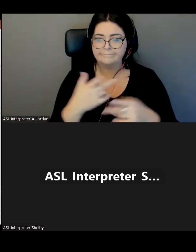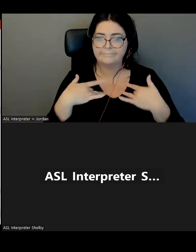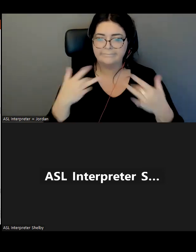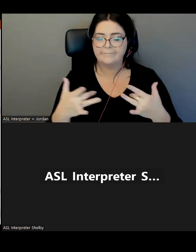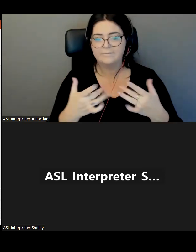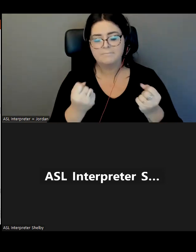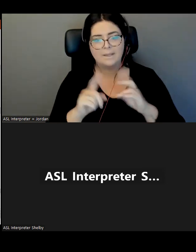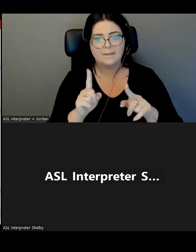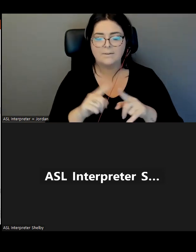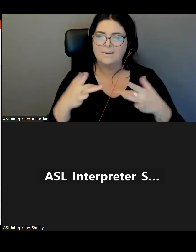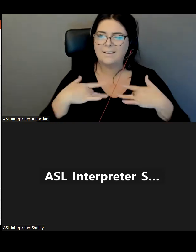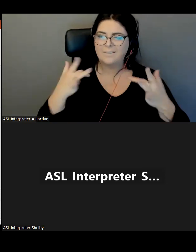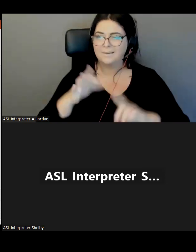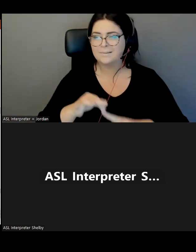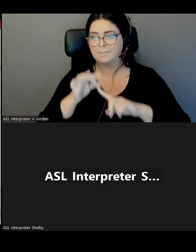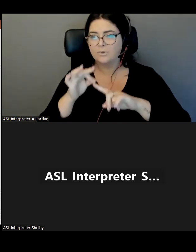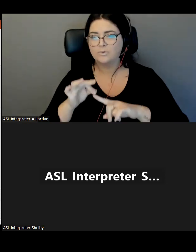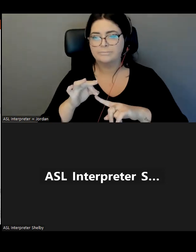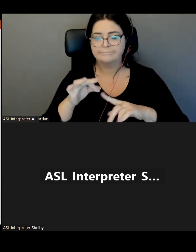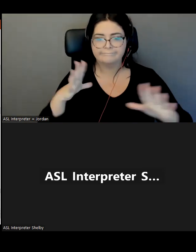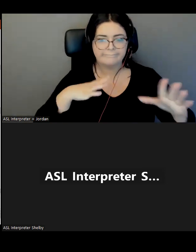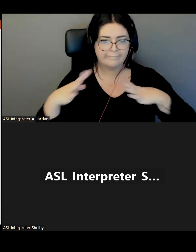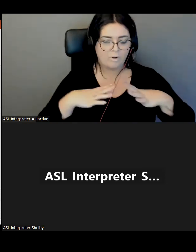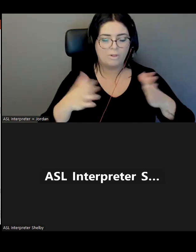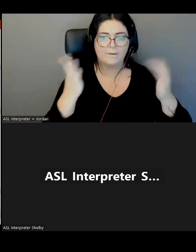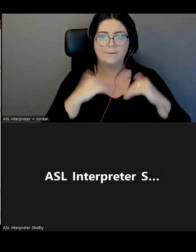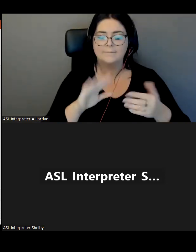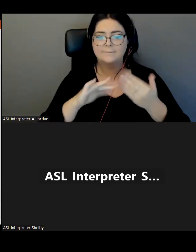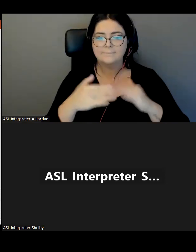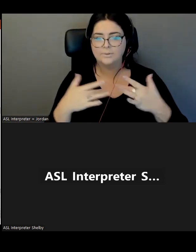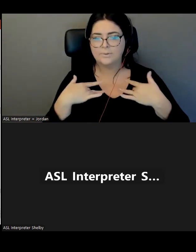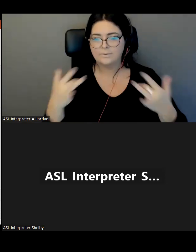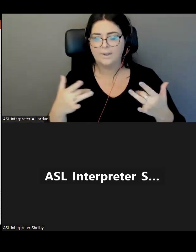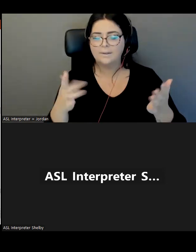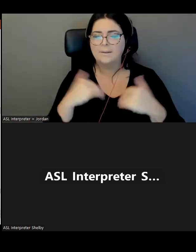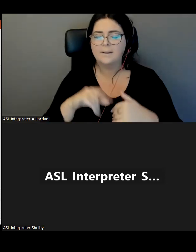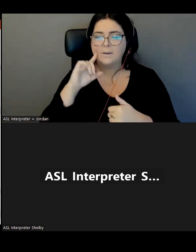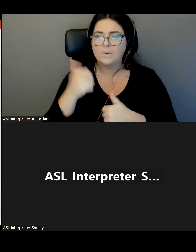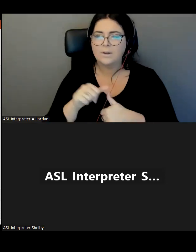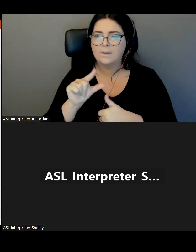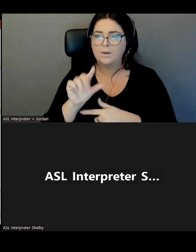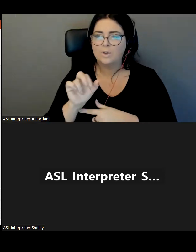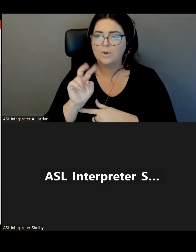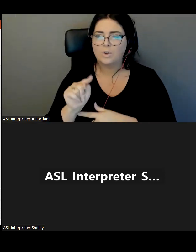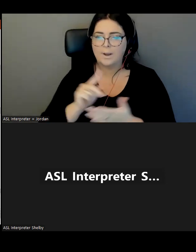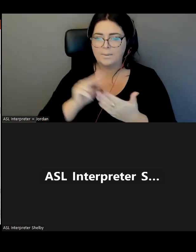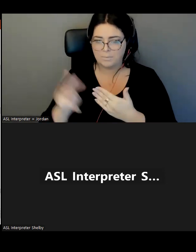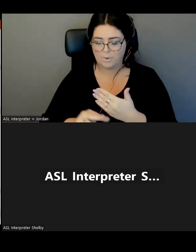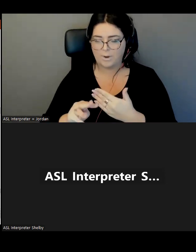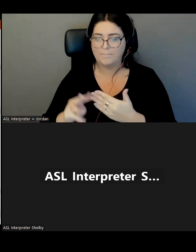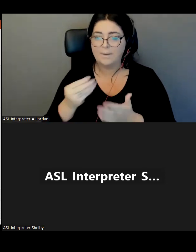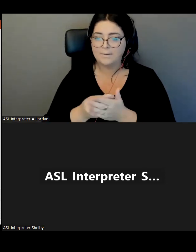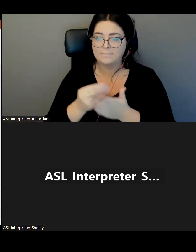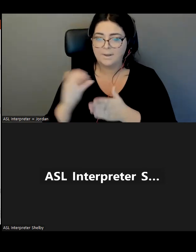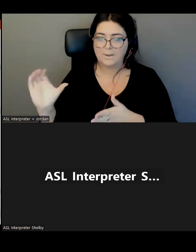community activities. And the grant program that I've just talked about has funded over